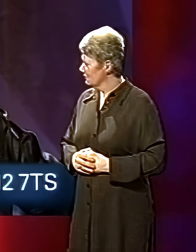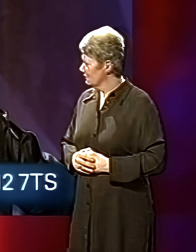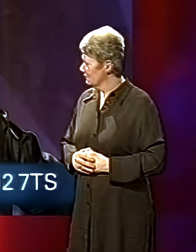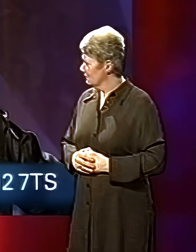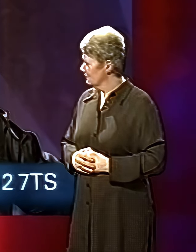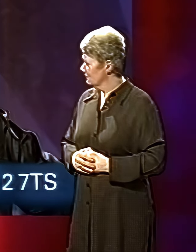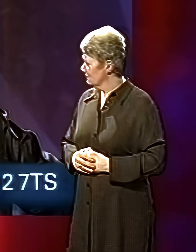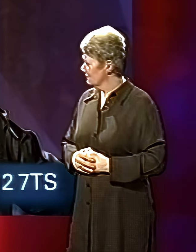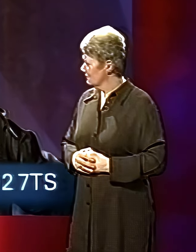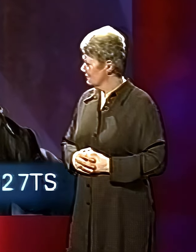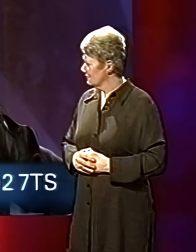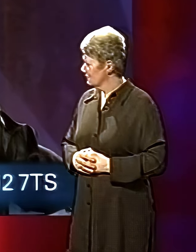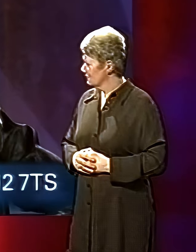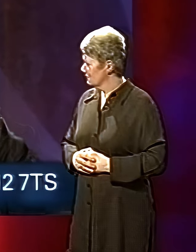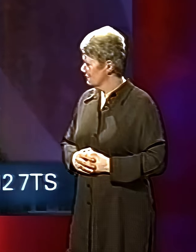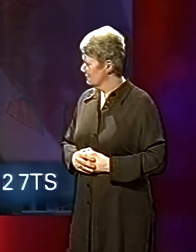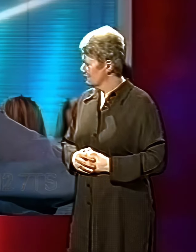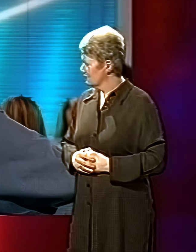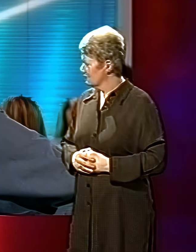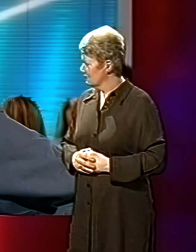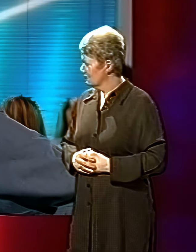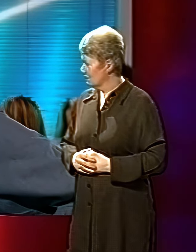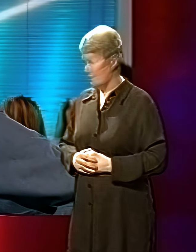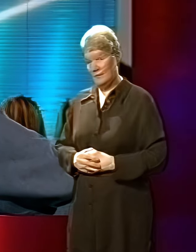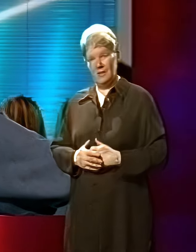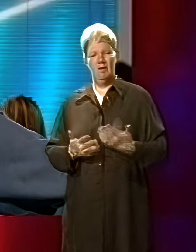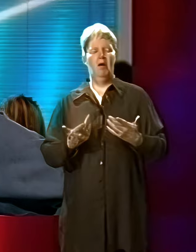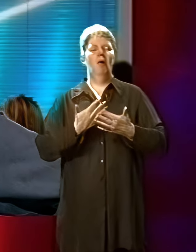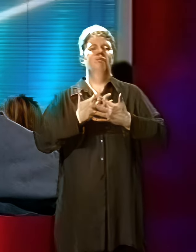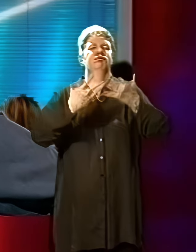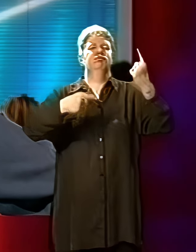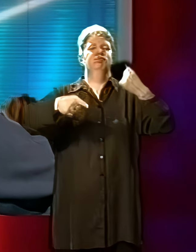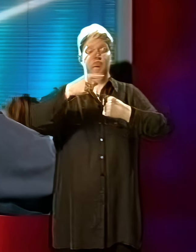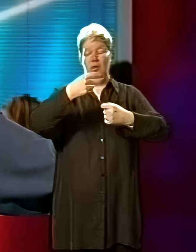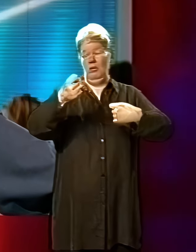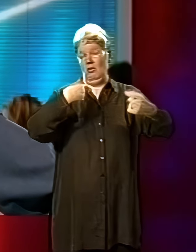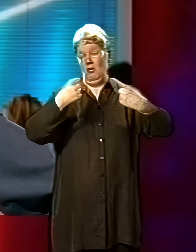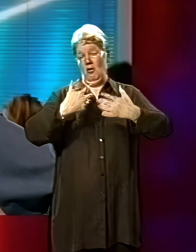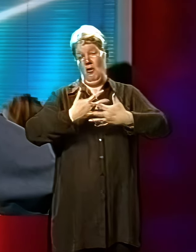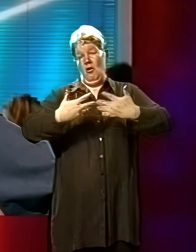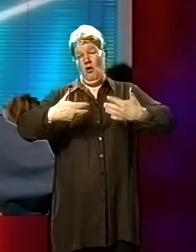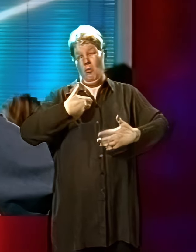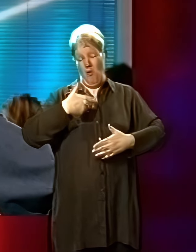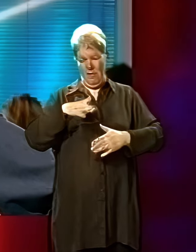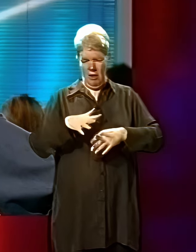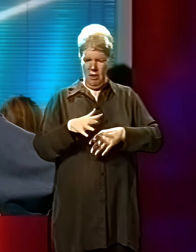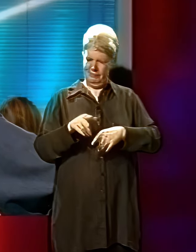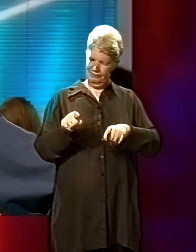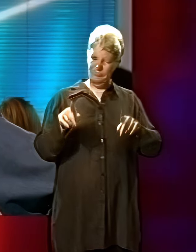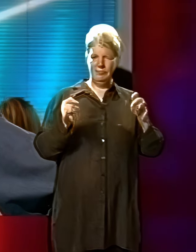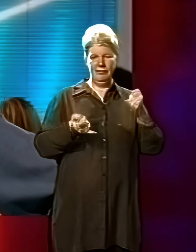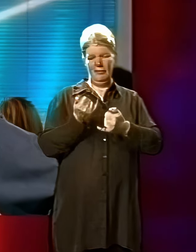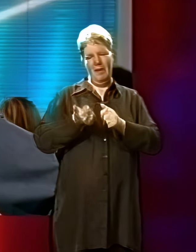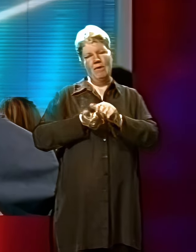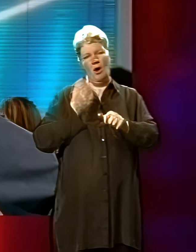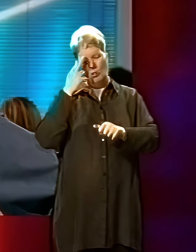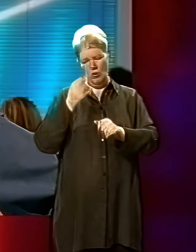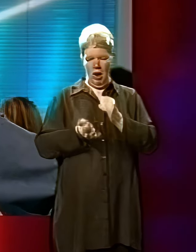London W12 7TS. And scores of you bombarded us with more complaints about